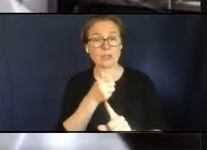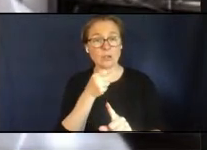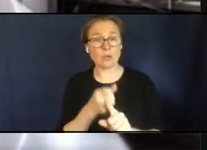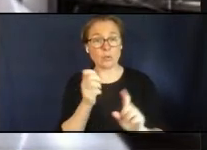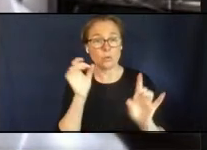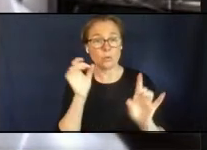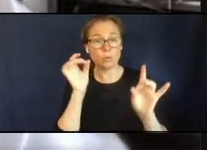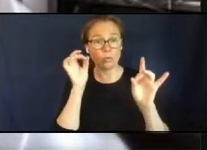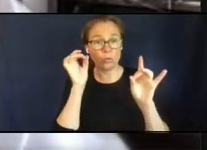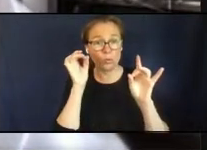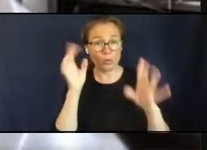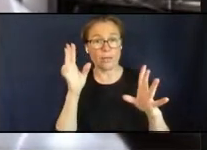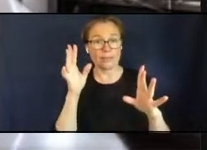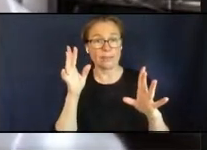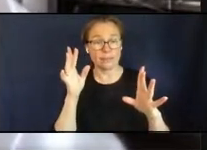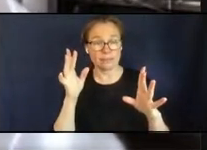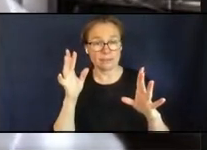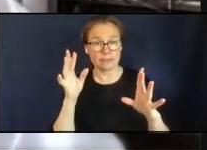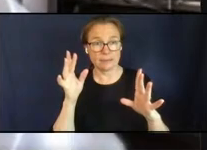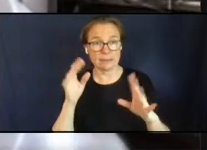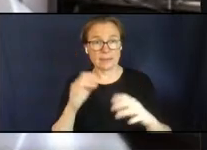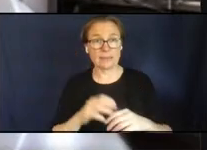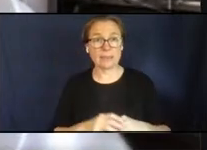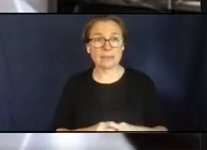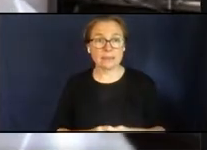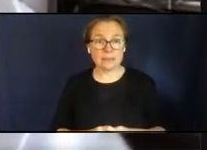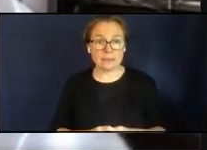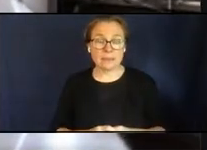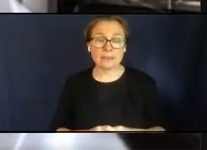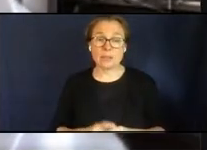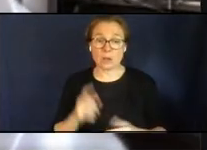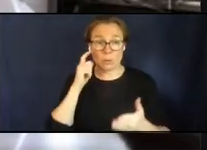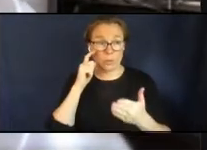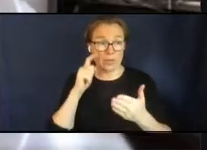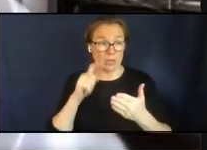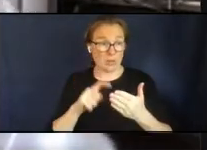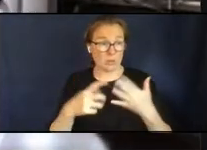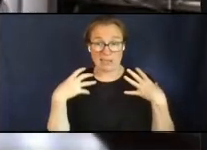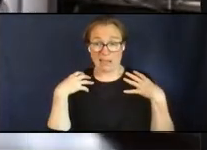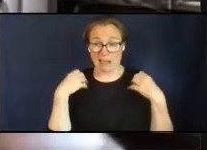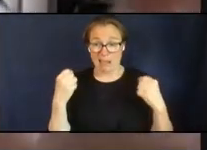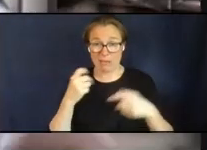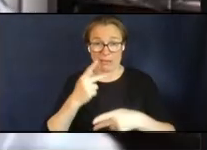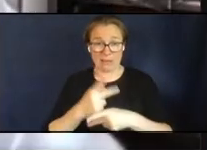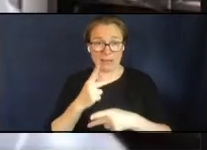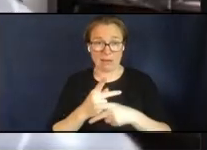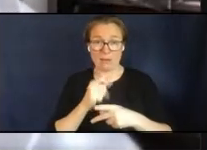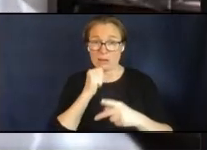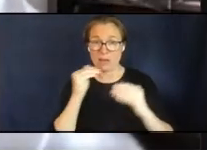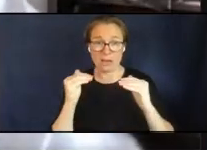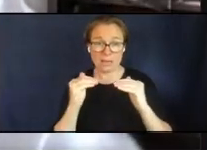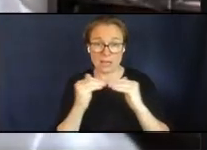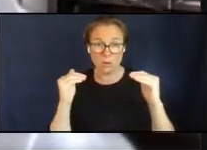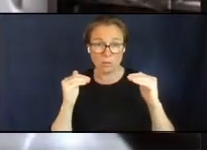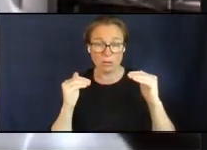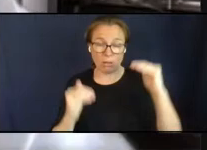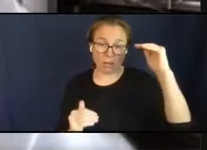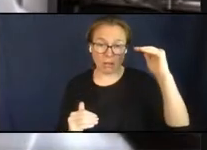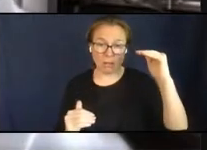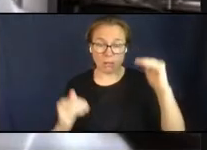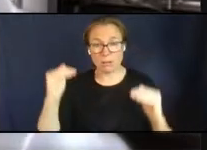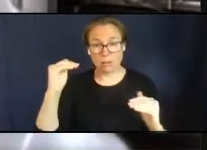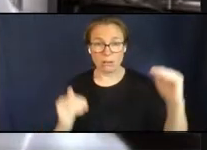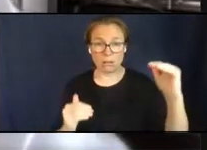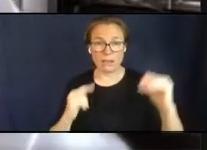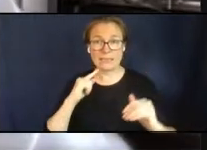during COVID-19 were the health disparities that propagated the acute crisis in these communities of